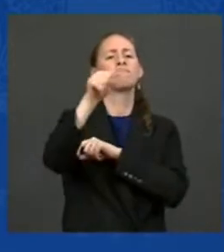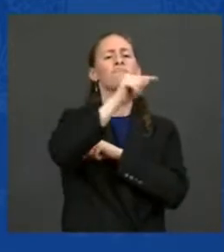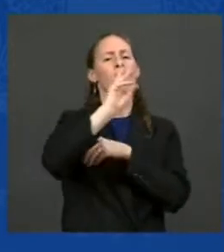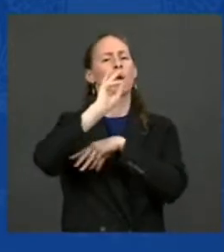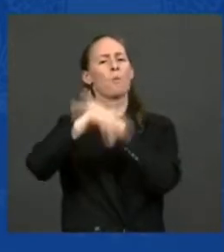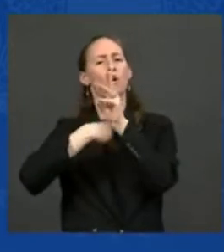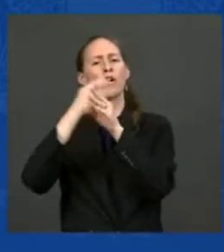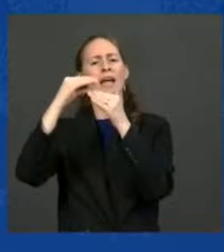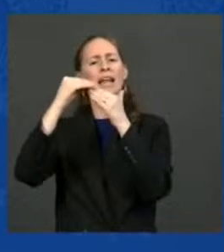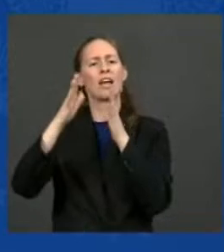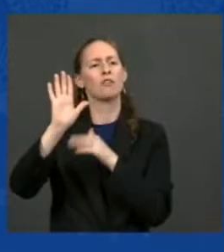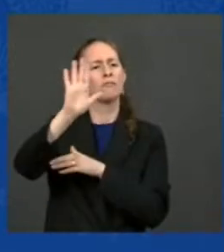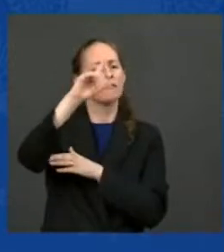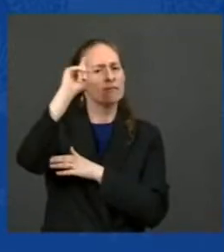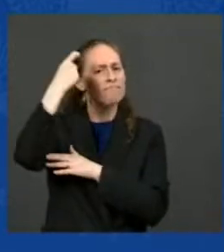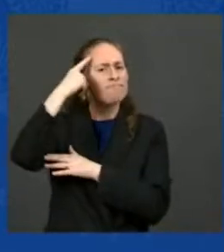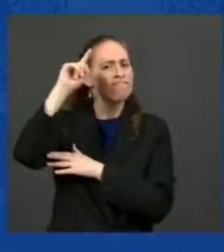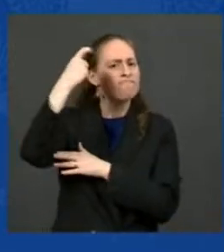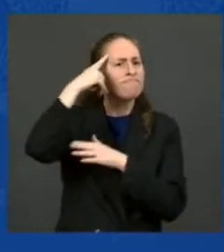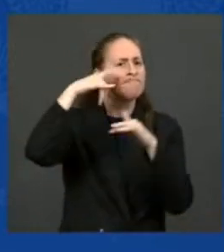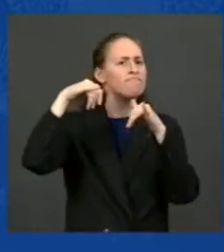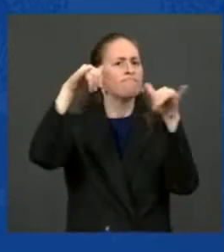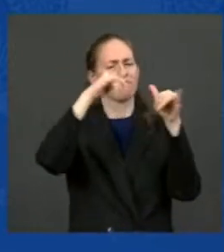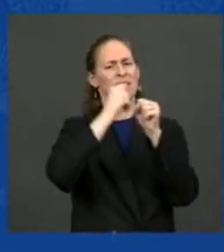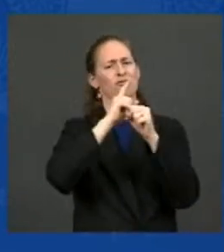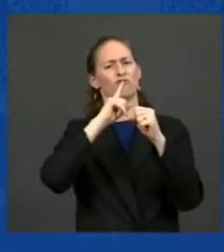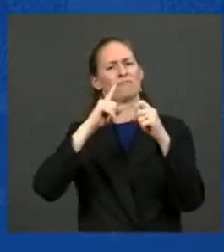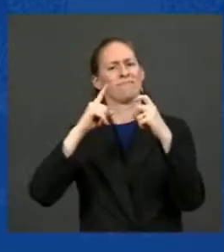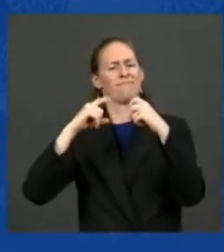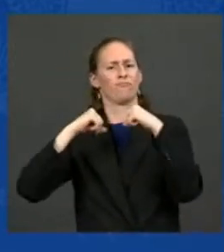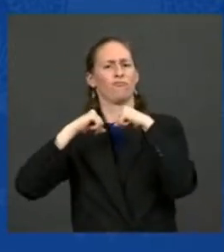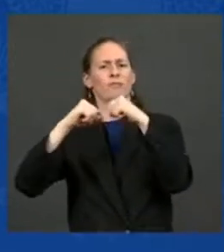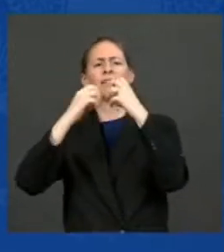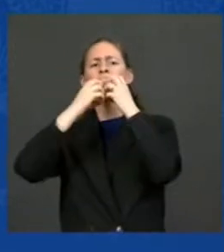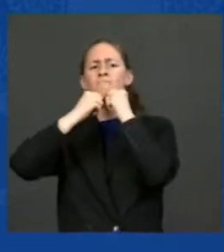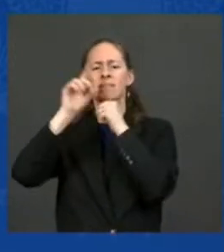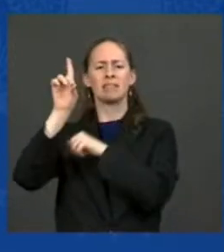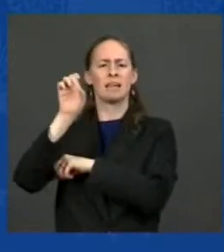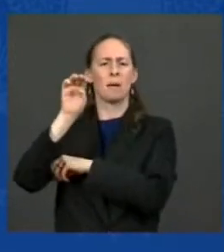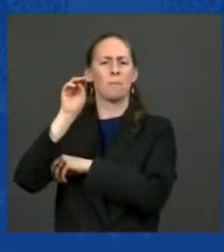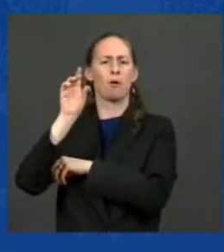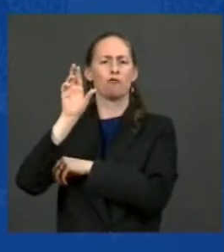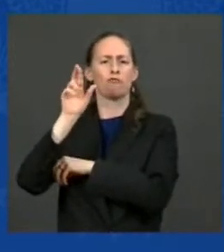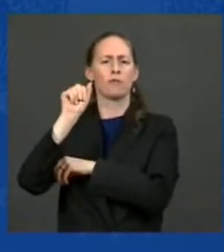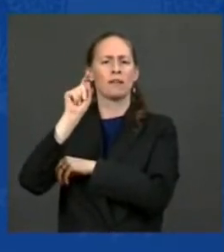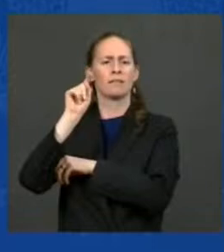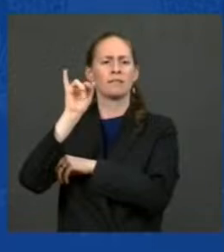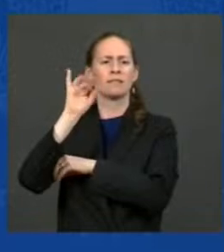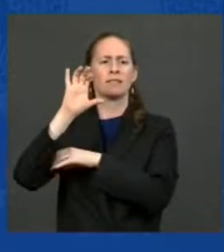to defend democratic values and push back against advancing authoritarianism.